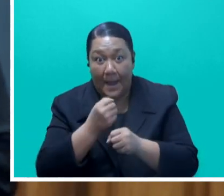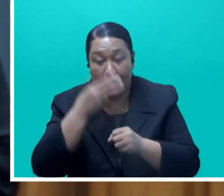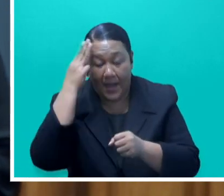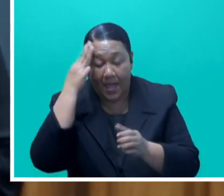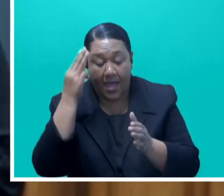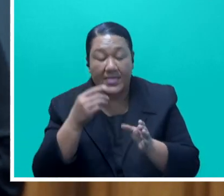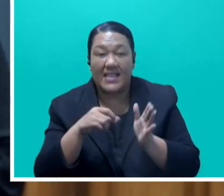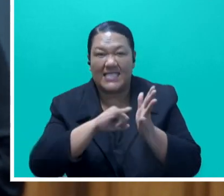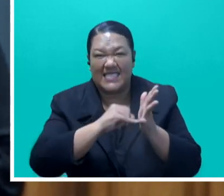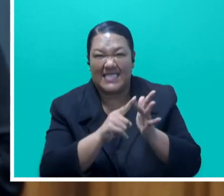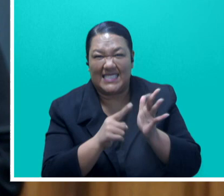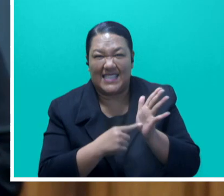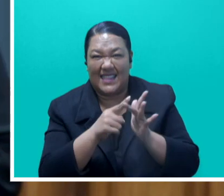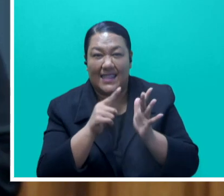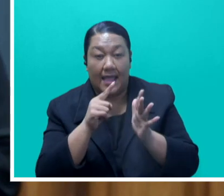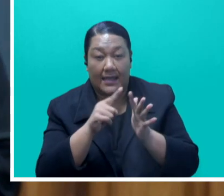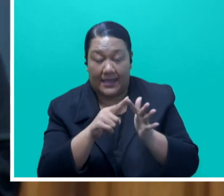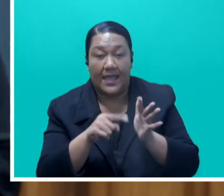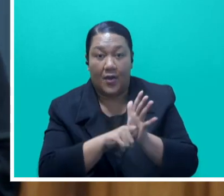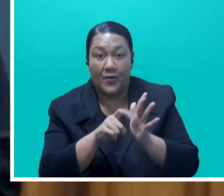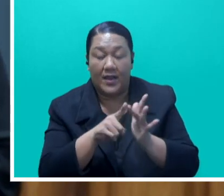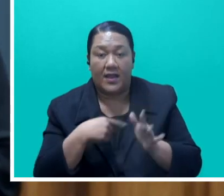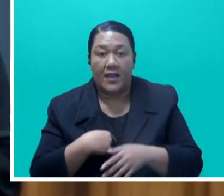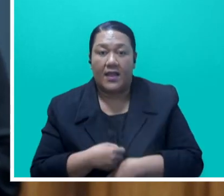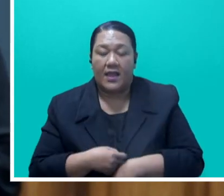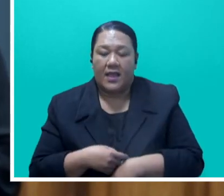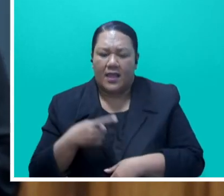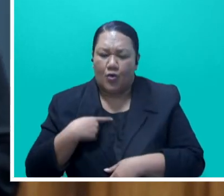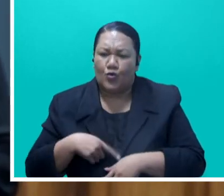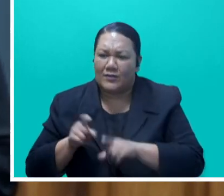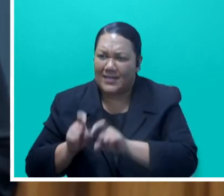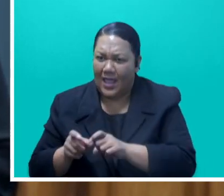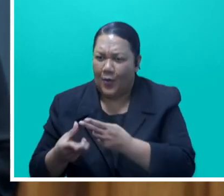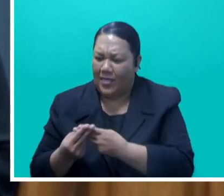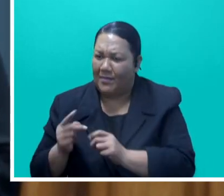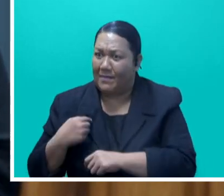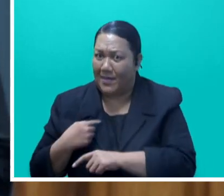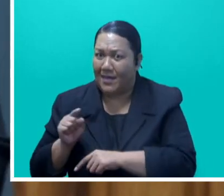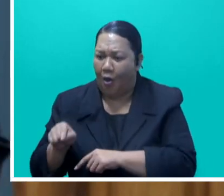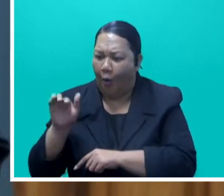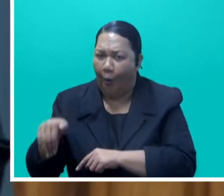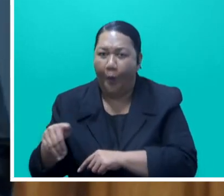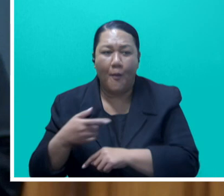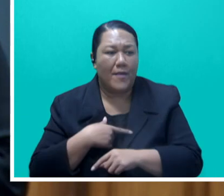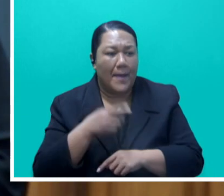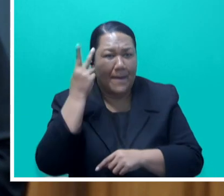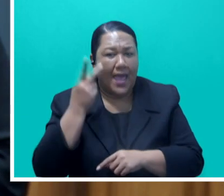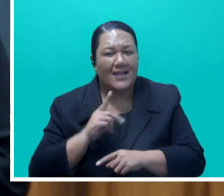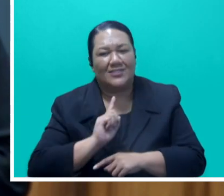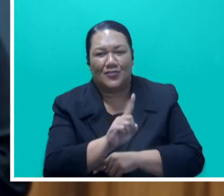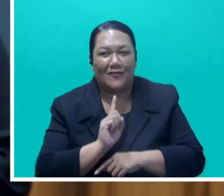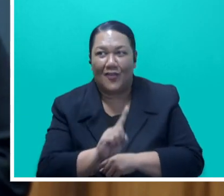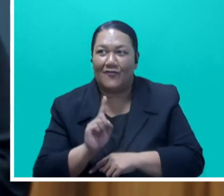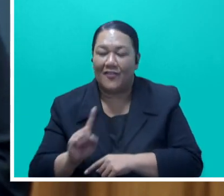us in our home as my parents were sometimes away on duty travel, and cooked delicious home-cooked meals for us.